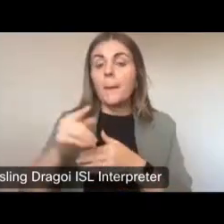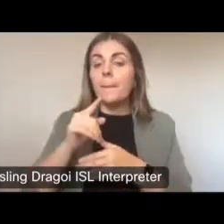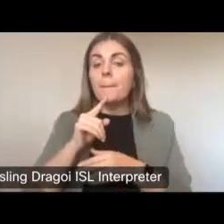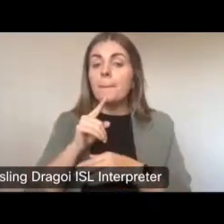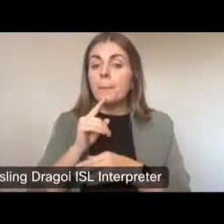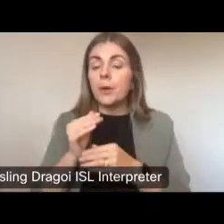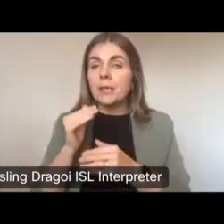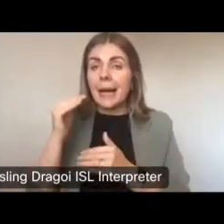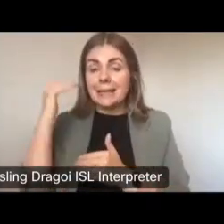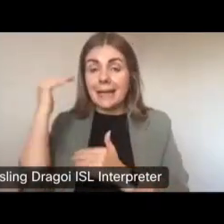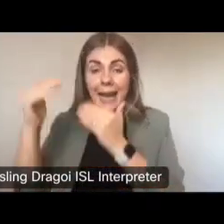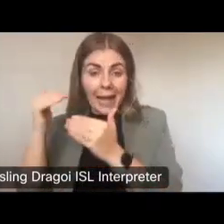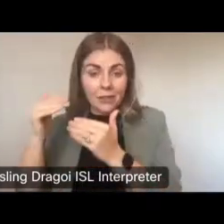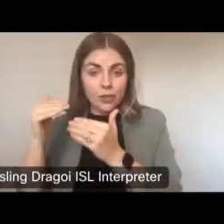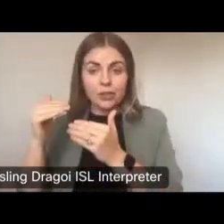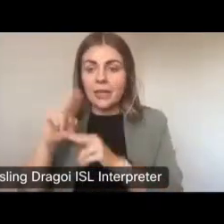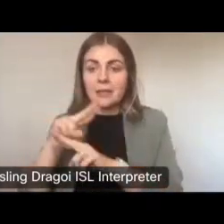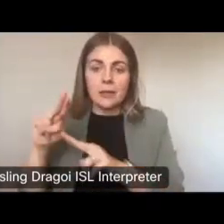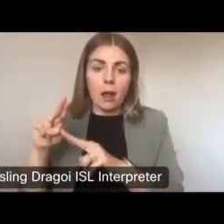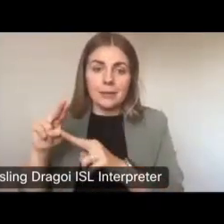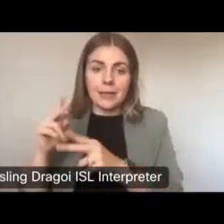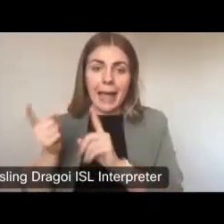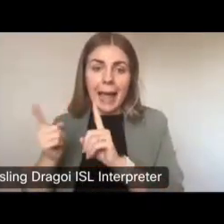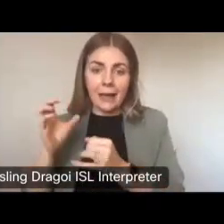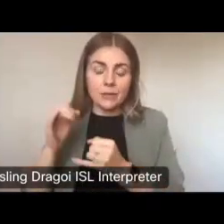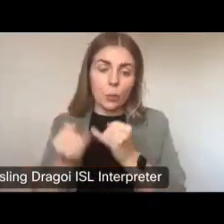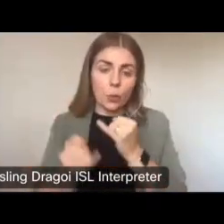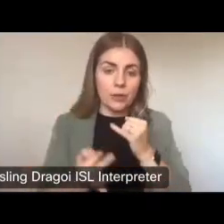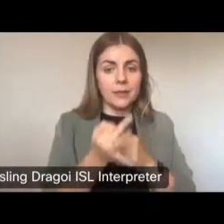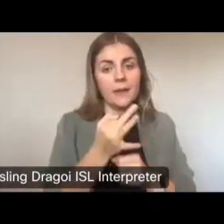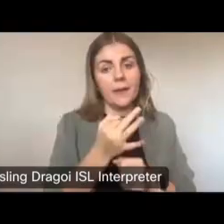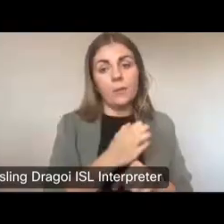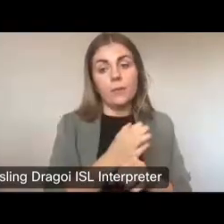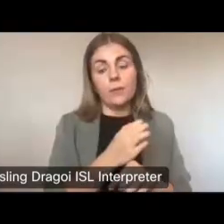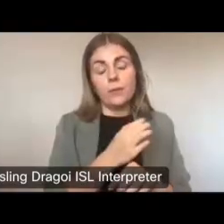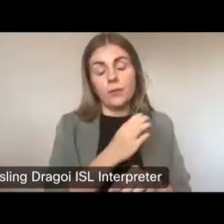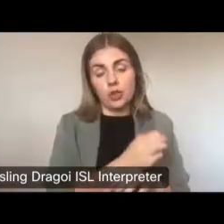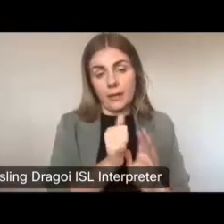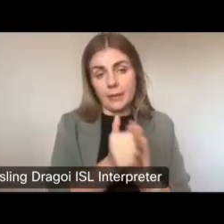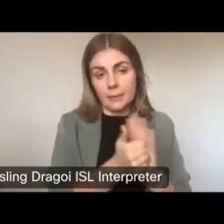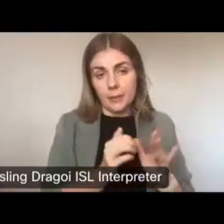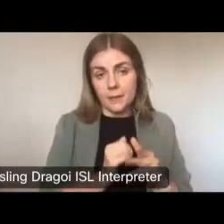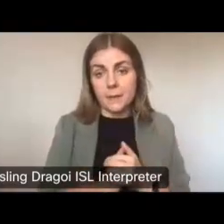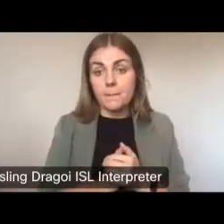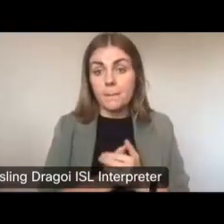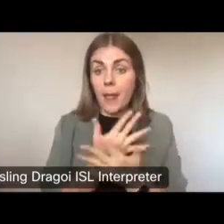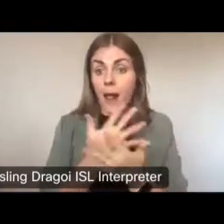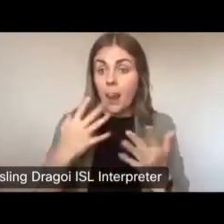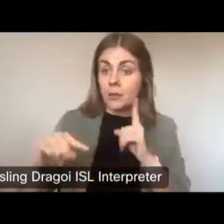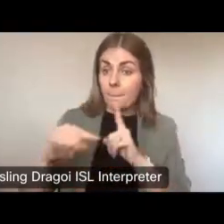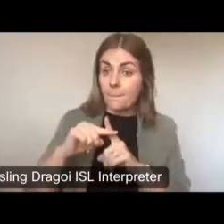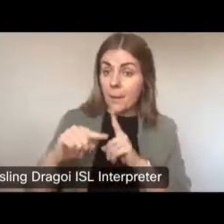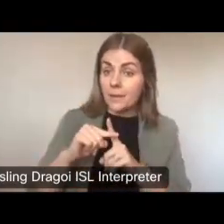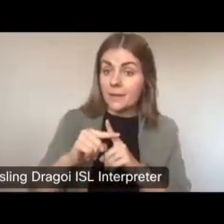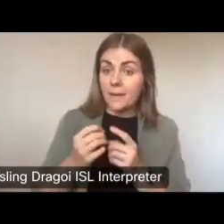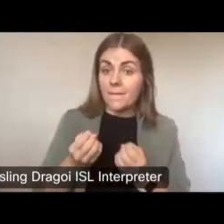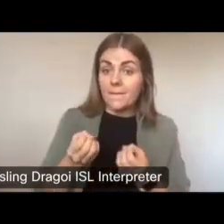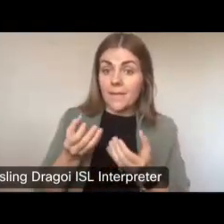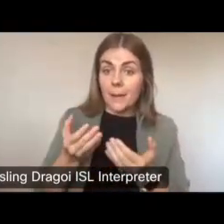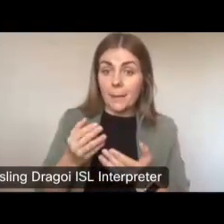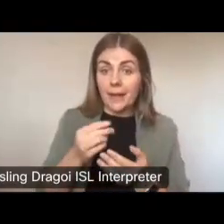really interesting. Lots of positive feedback coming in. Helen's comments,